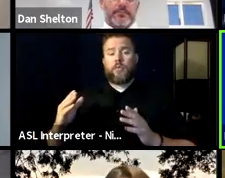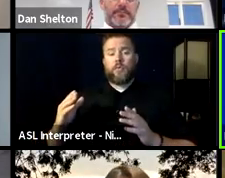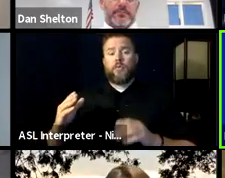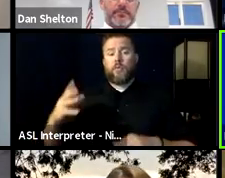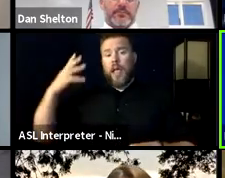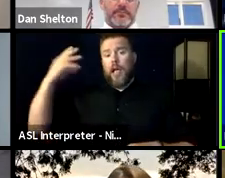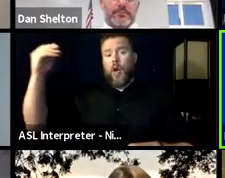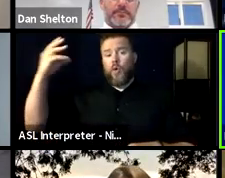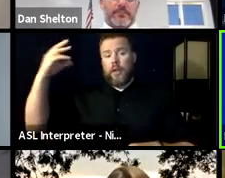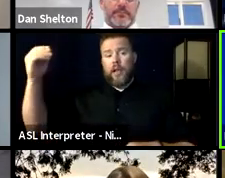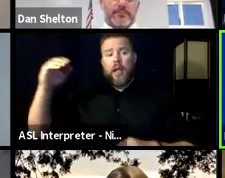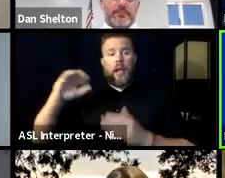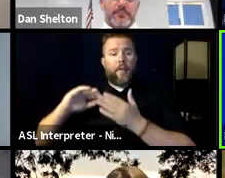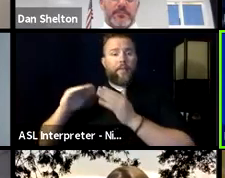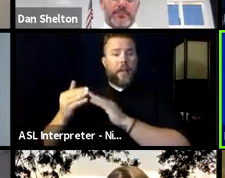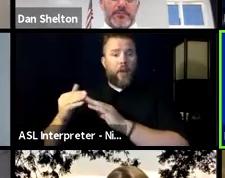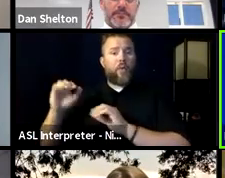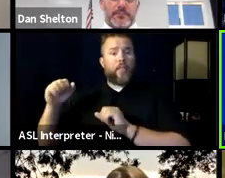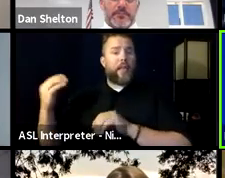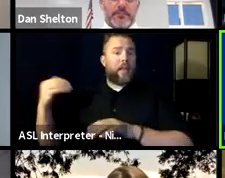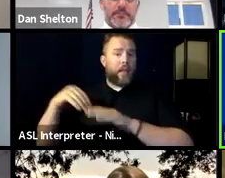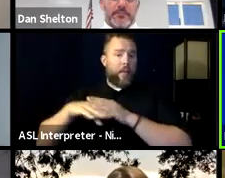thing in its normal format.